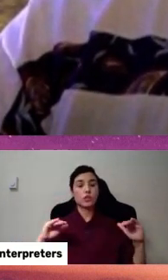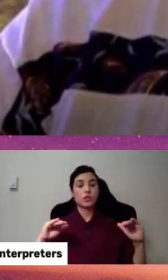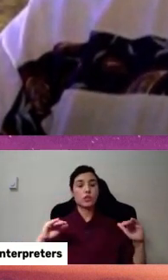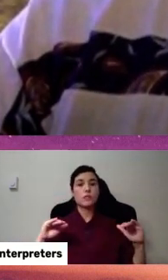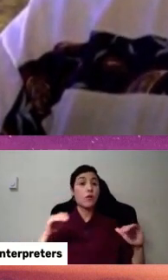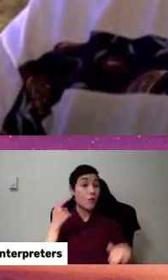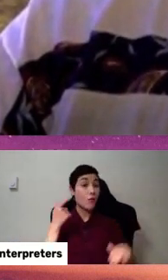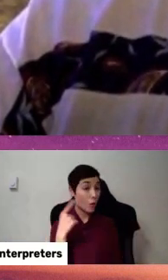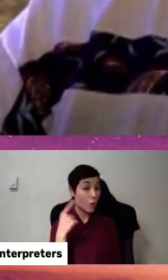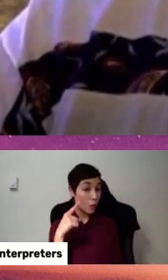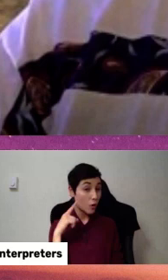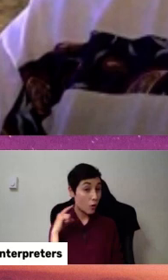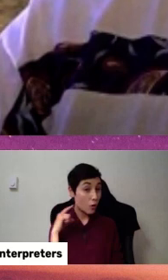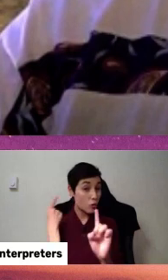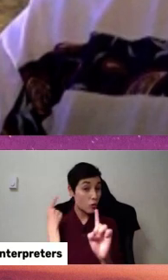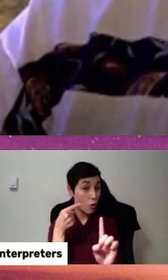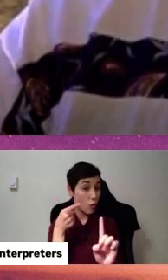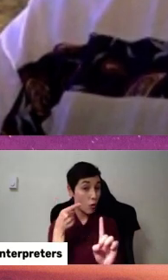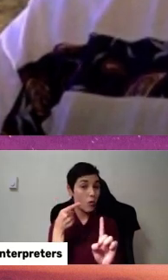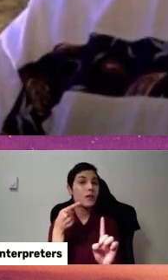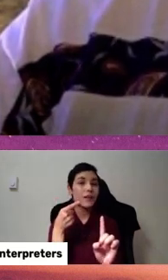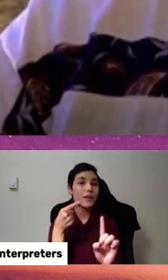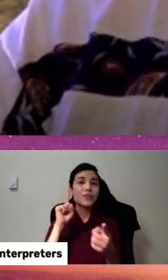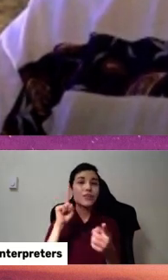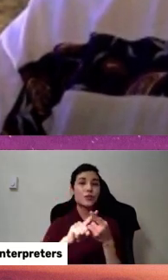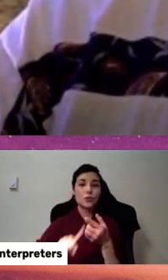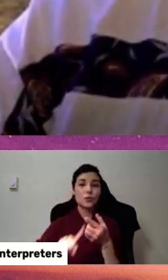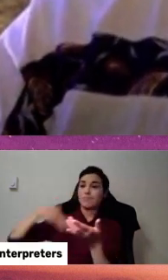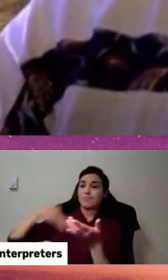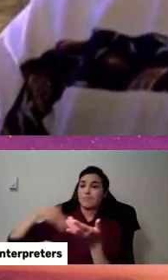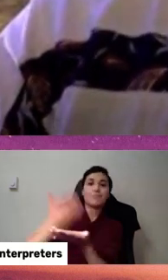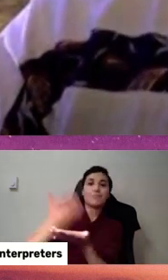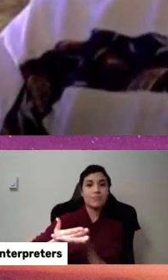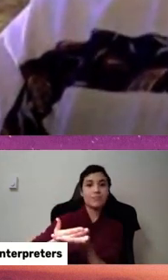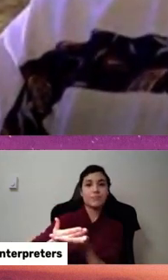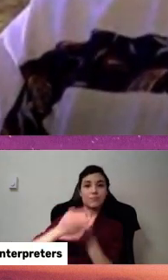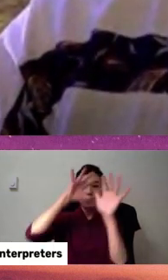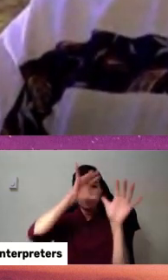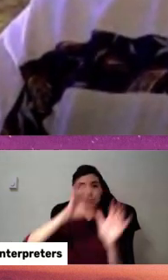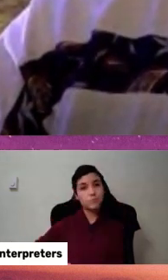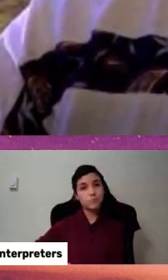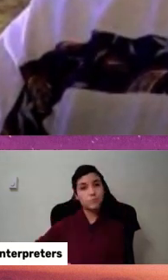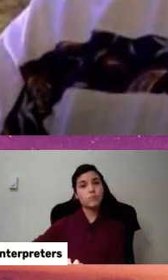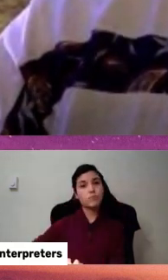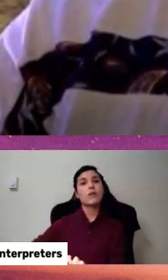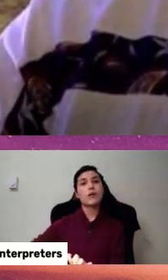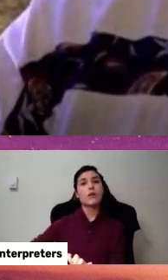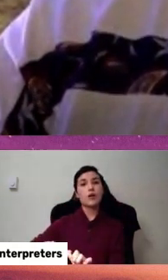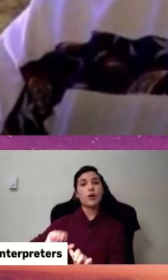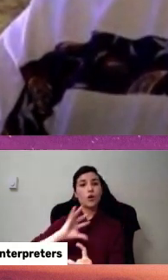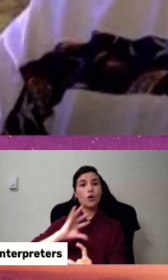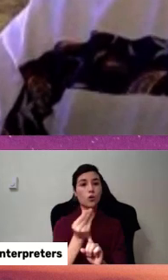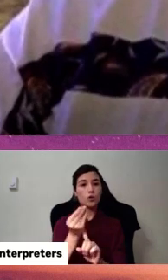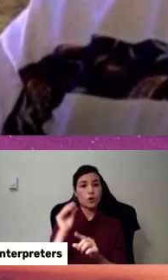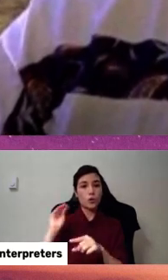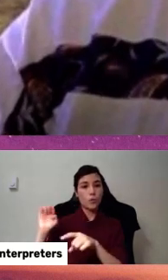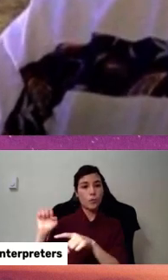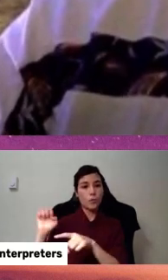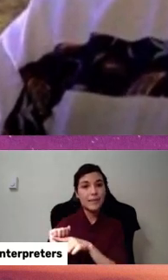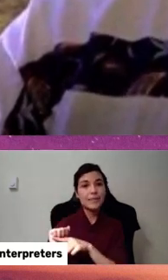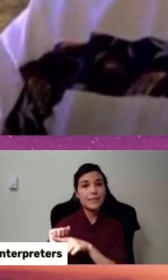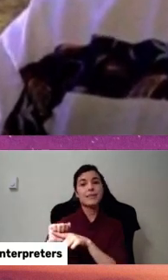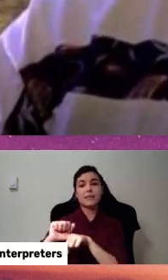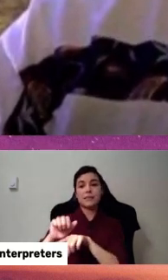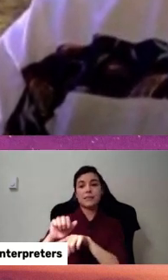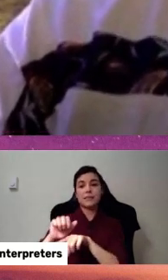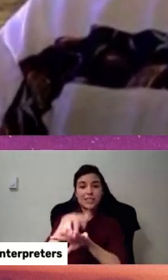end, you know, cultural practices, in order to end, you know, Indigenous, you know, resilience, in order